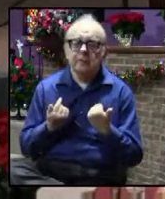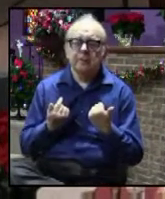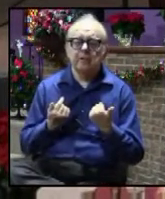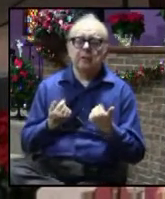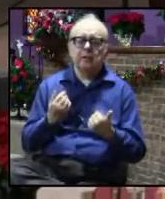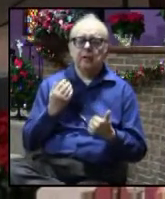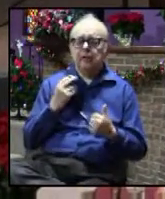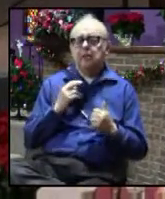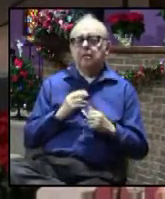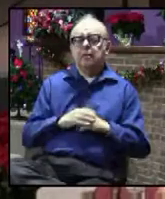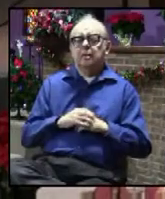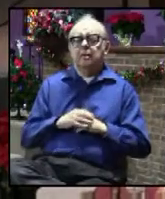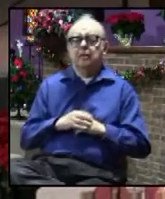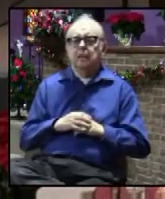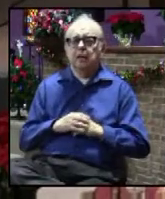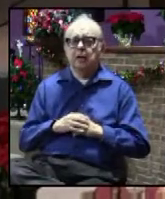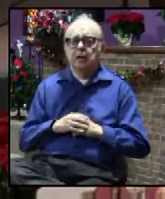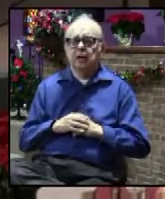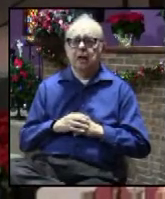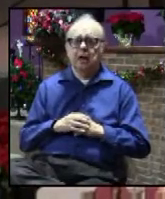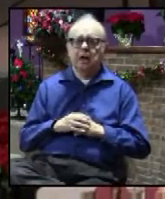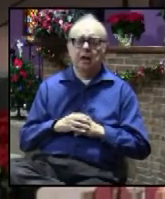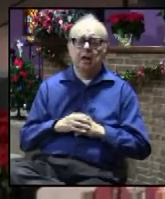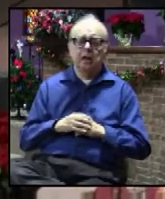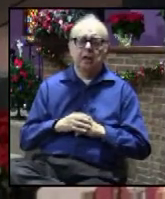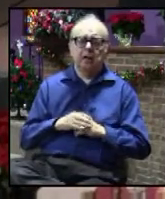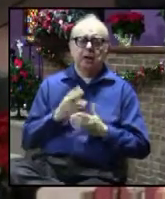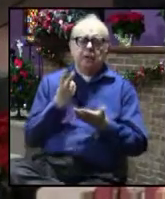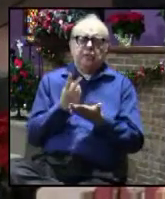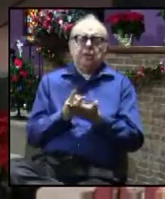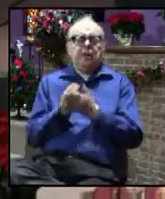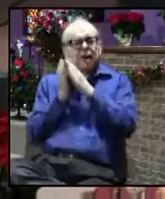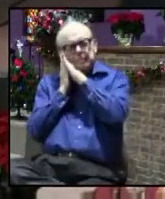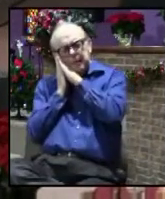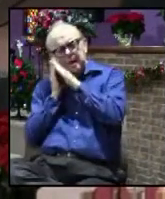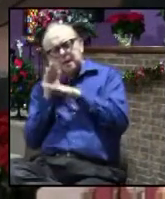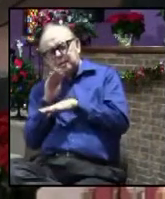Do you ever lay in bed at night